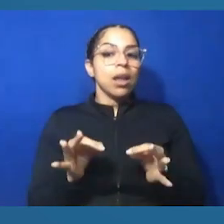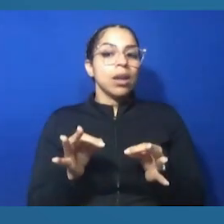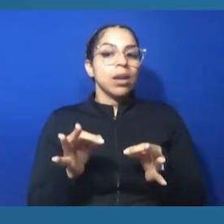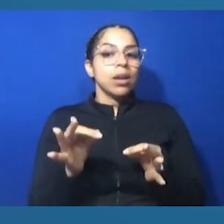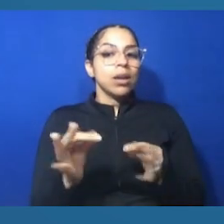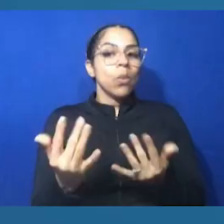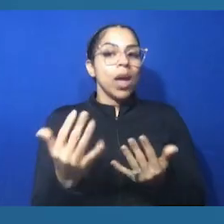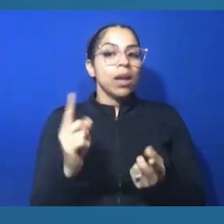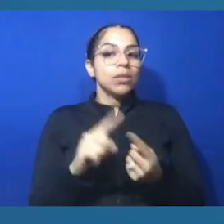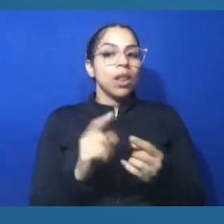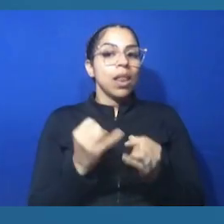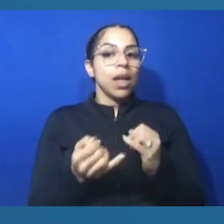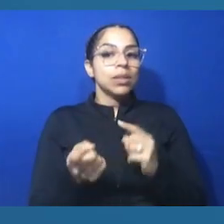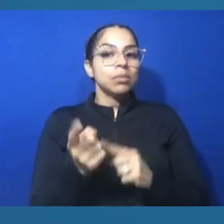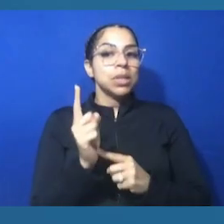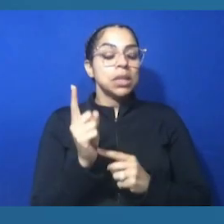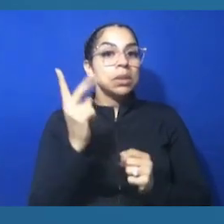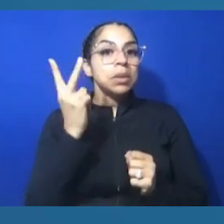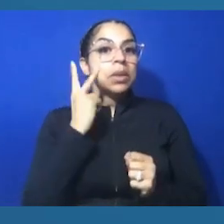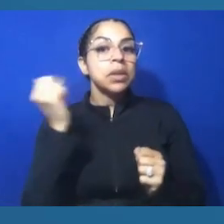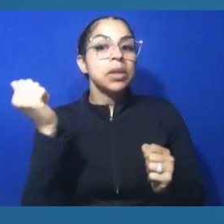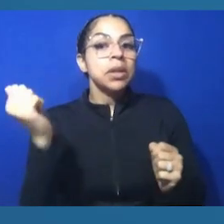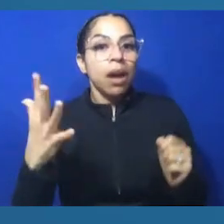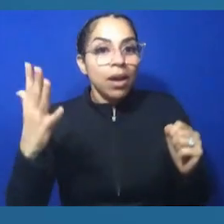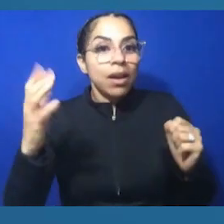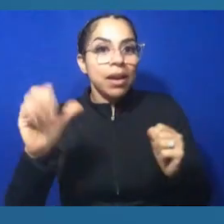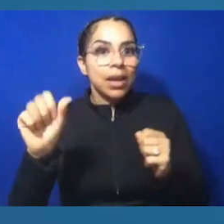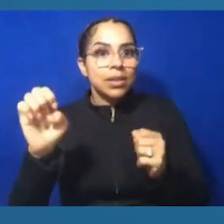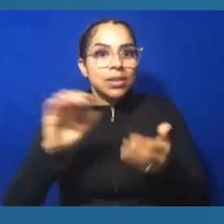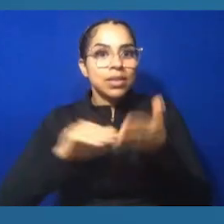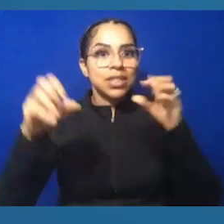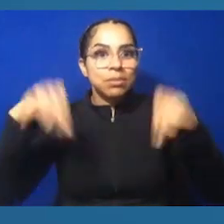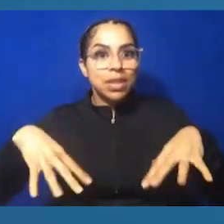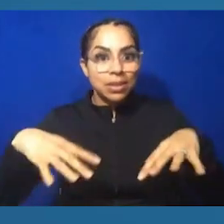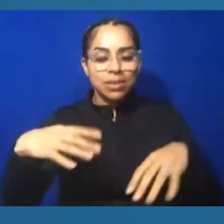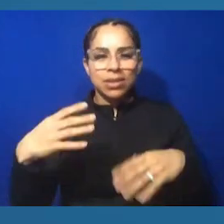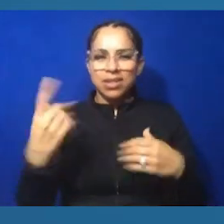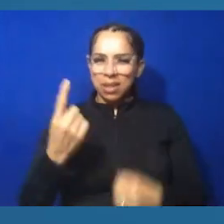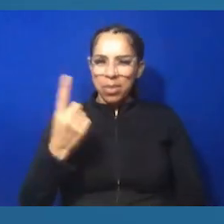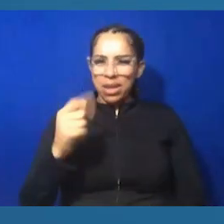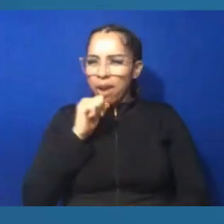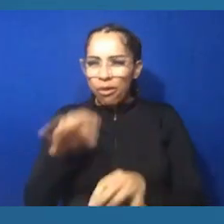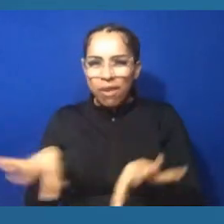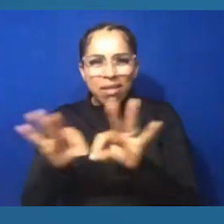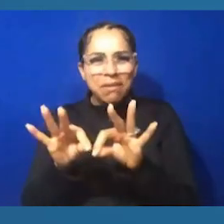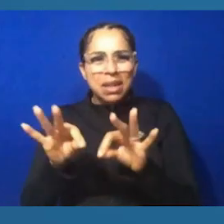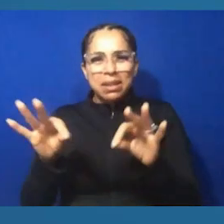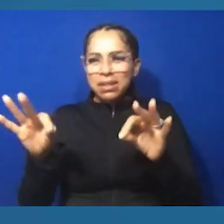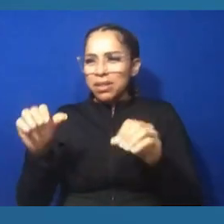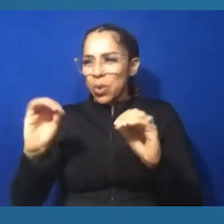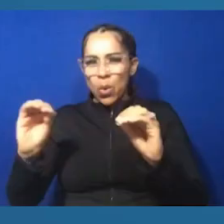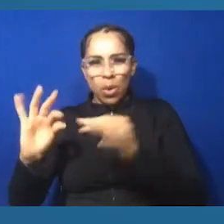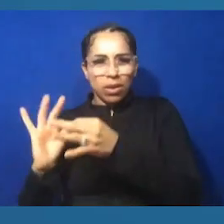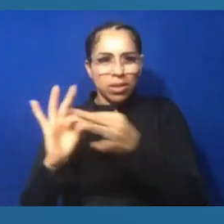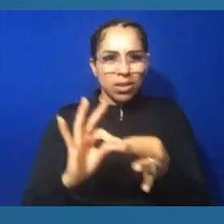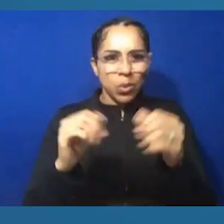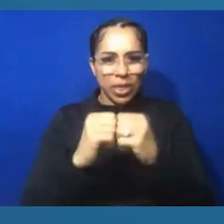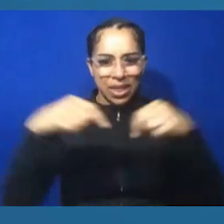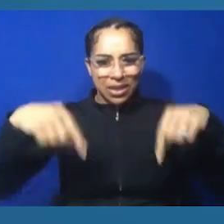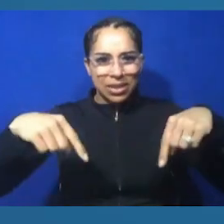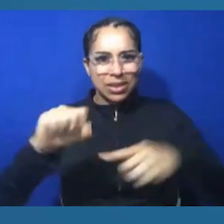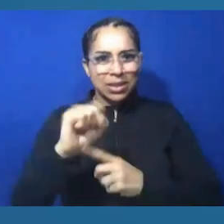dismissed because of something that wasn't relevant, wasn't material, had no bearing on the case. And we had to then explain